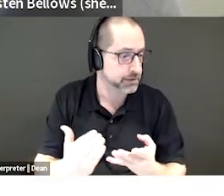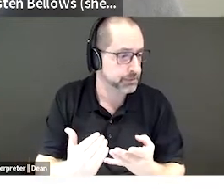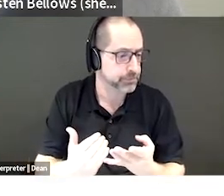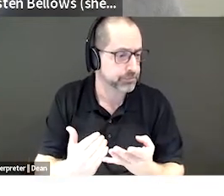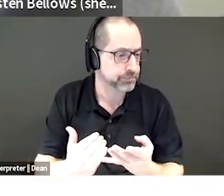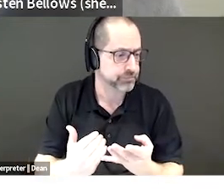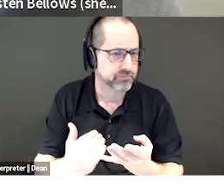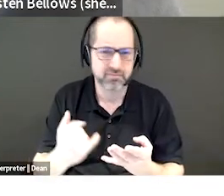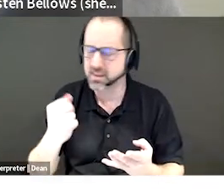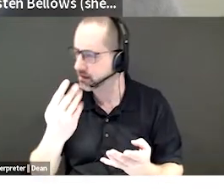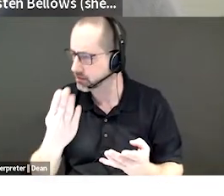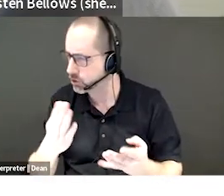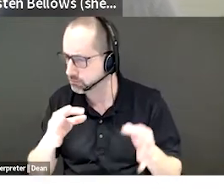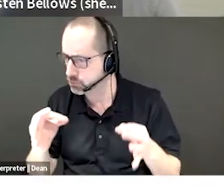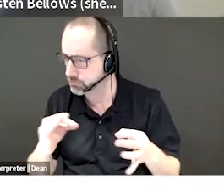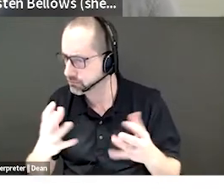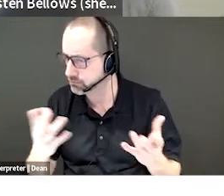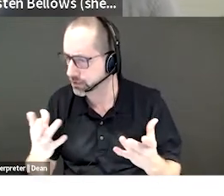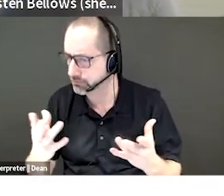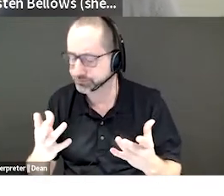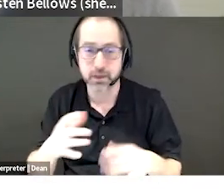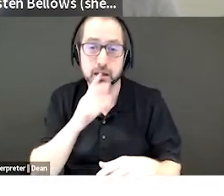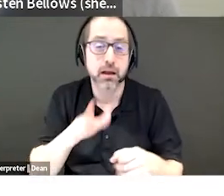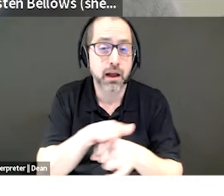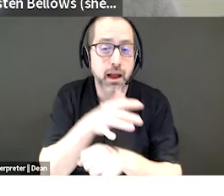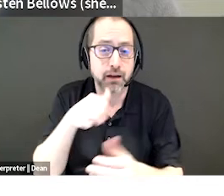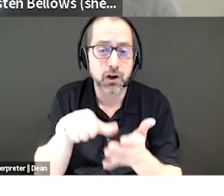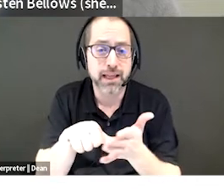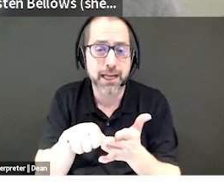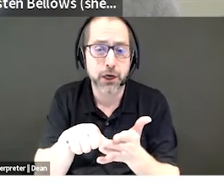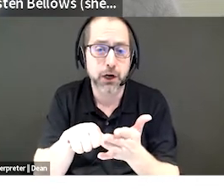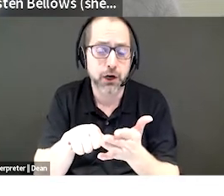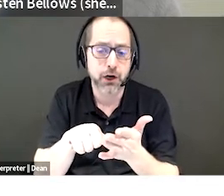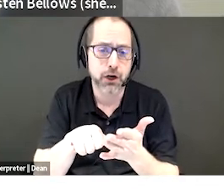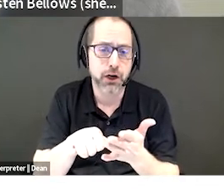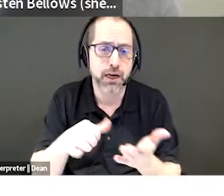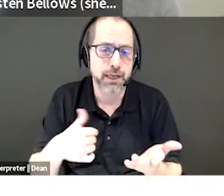frustrating. I never really liked the cover letters because I'm not great at selling myself.